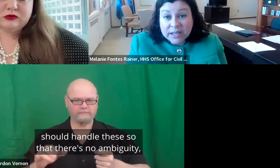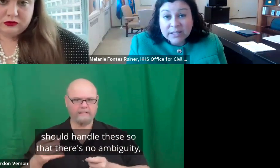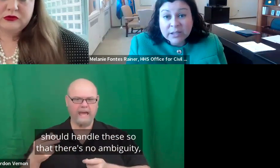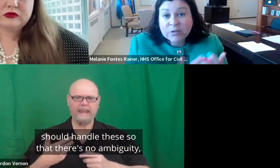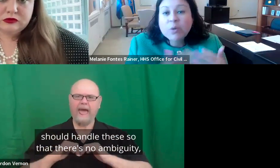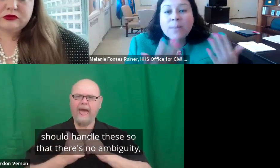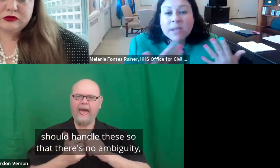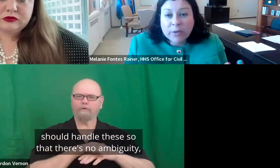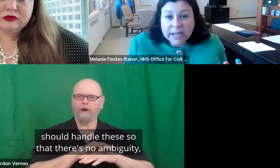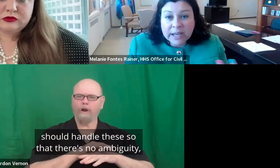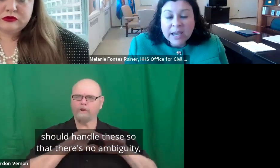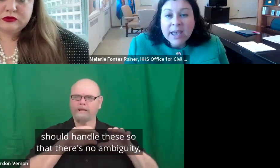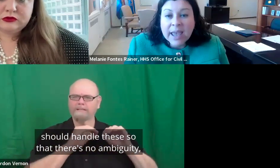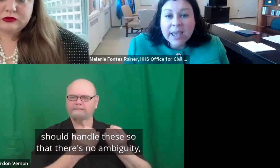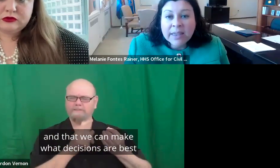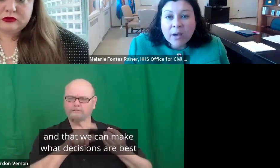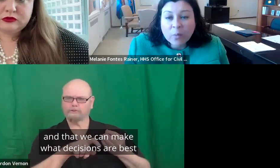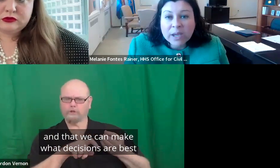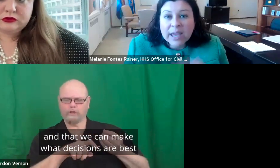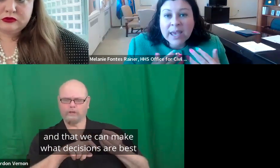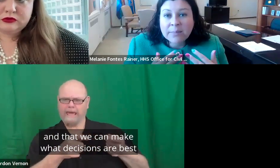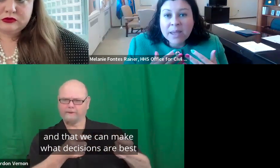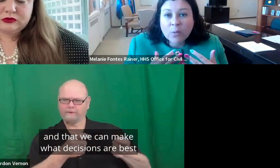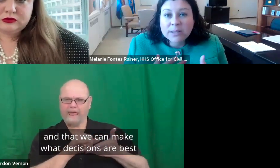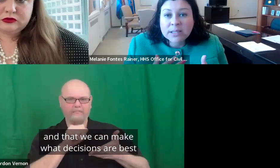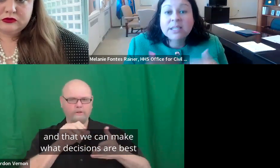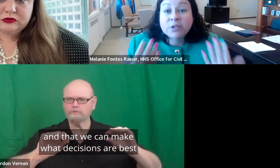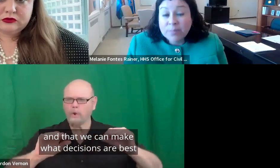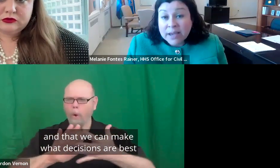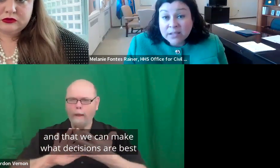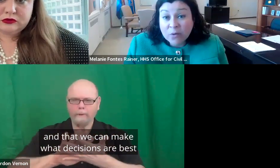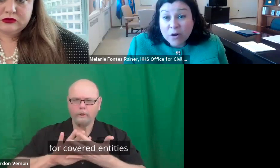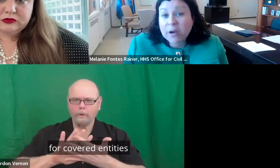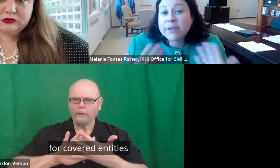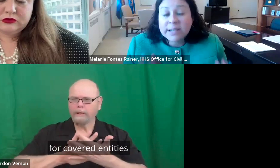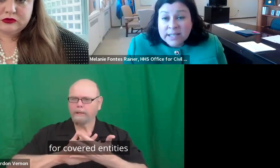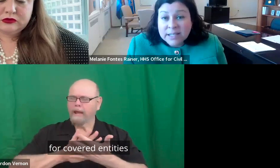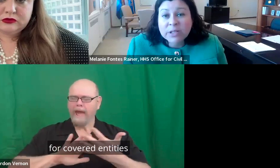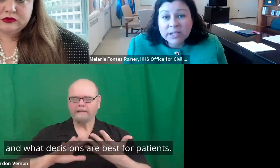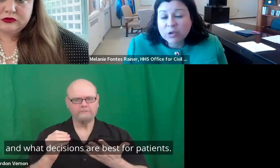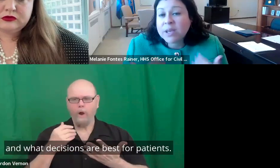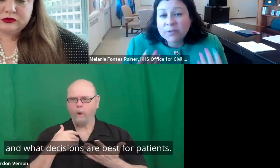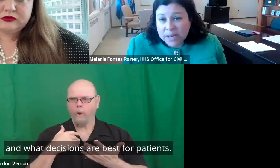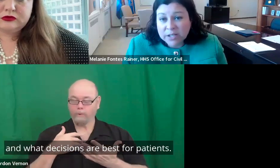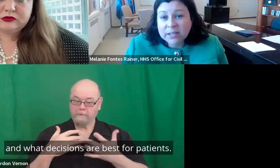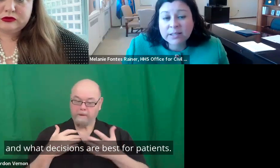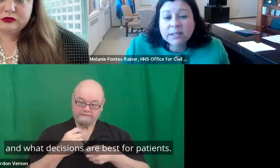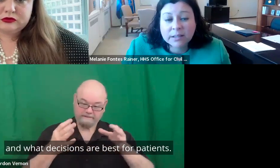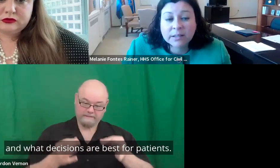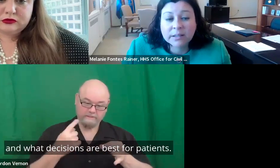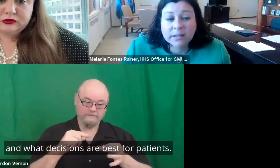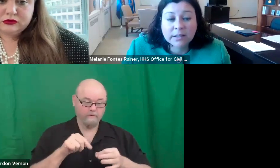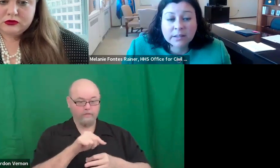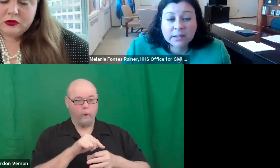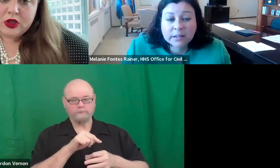should handle these so that there's no ambiguity and that we can make what decisions are best for covered entities and what decisions are best for patients.